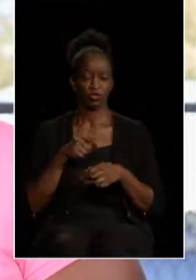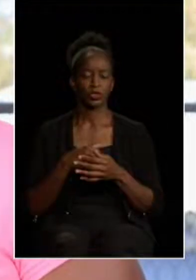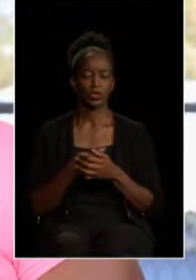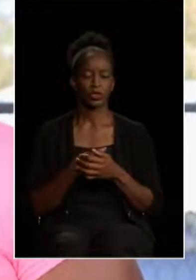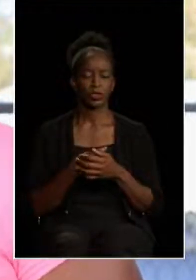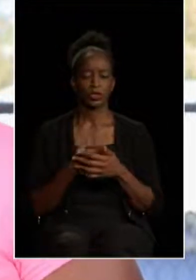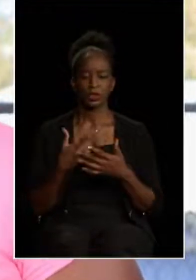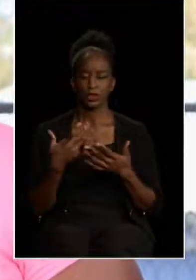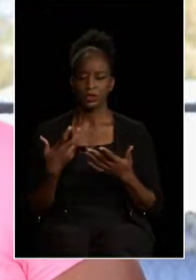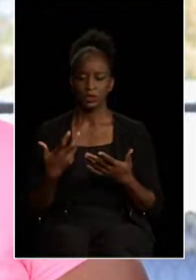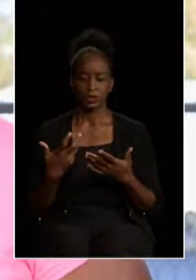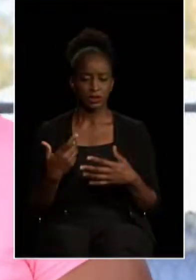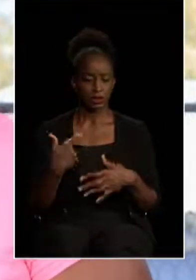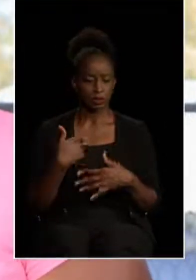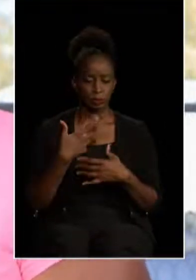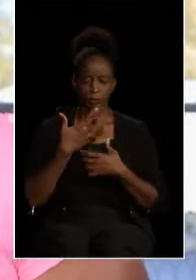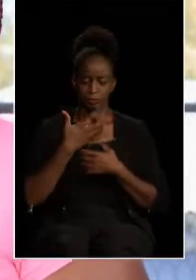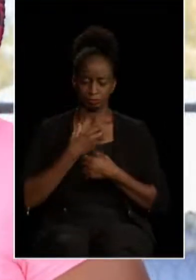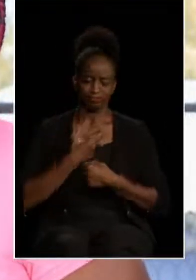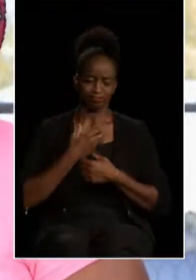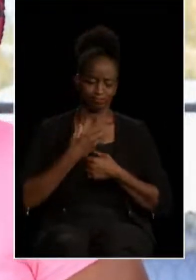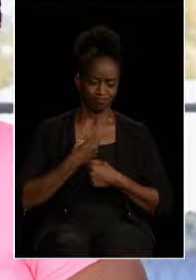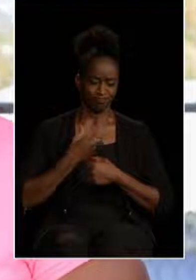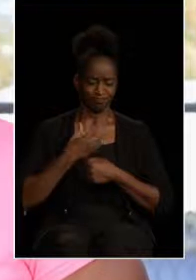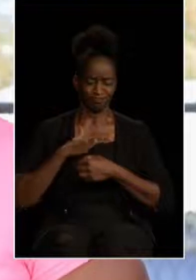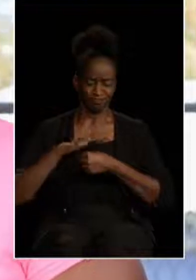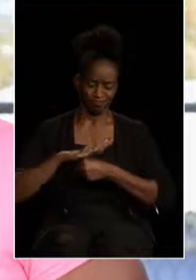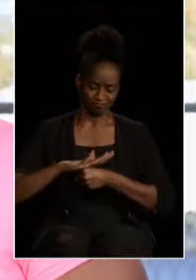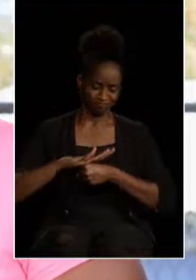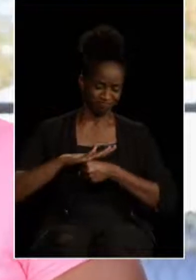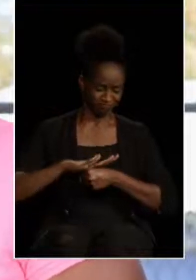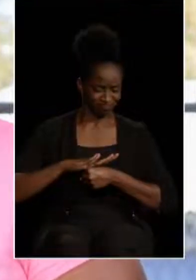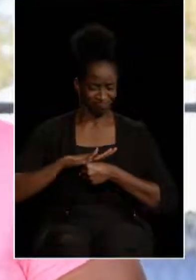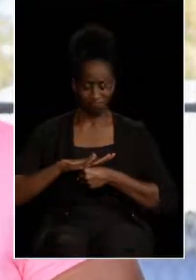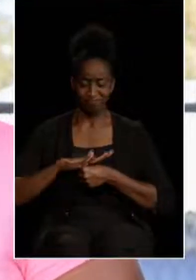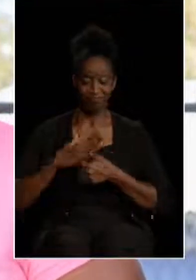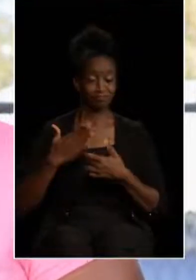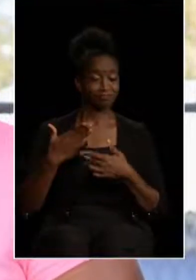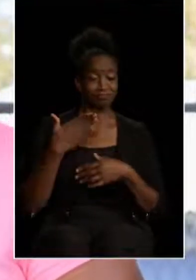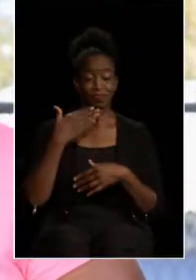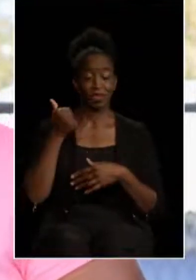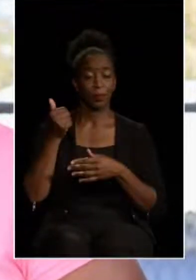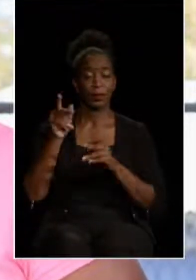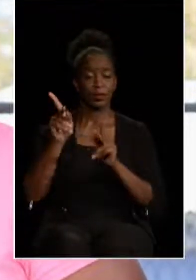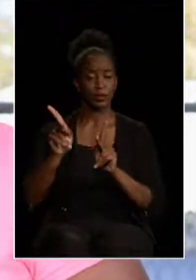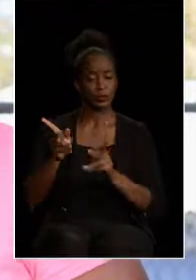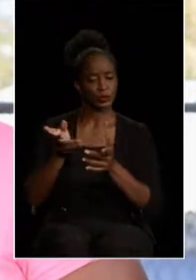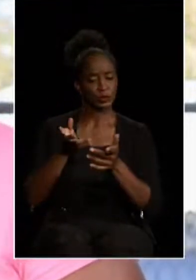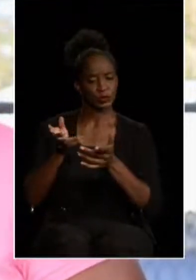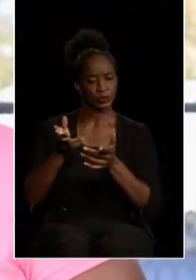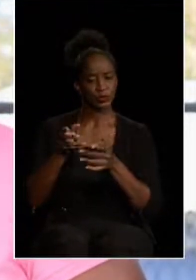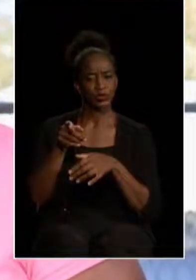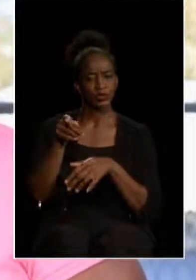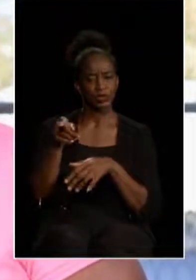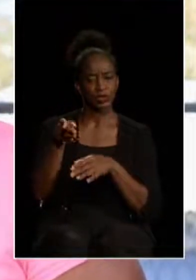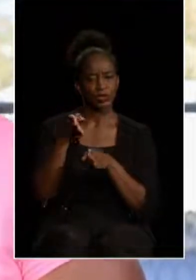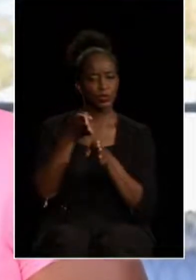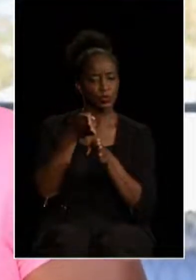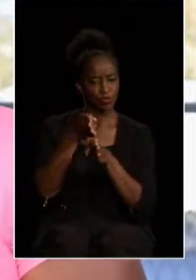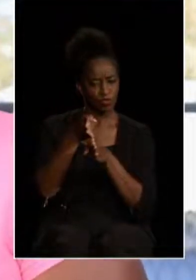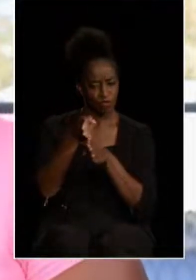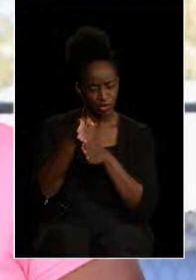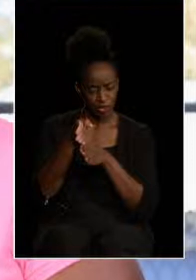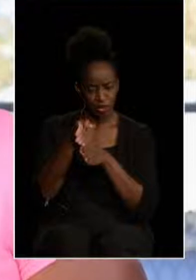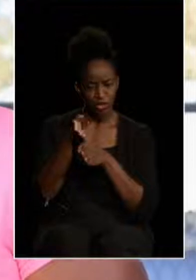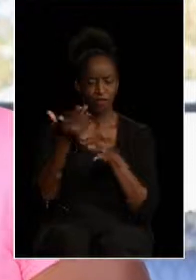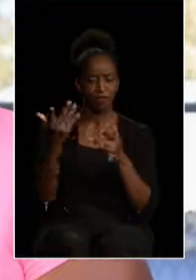keep everything inside, ain't nobody to talk to. The best person to talk to is somebody who is professional, who